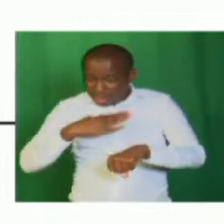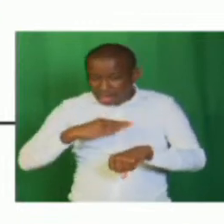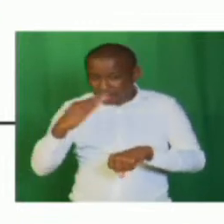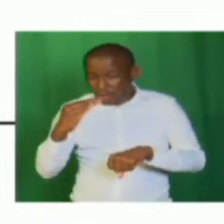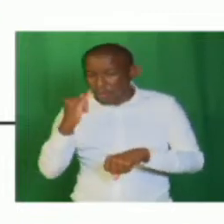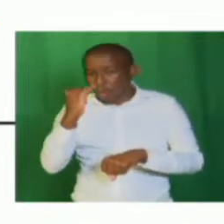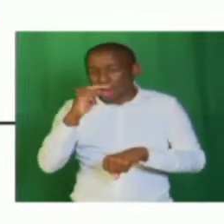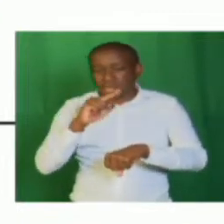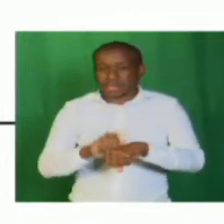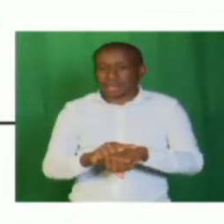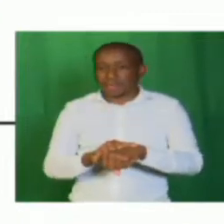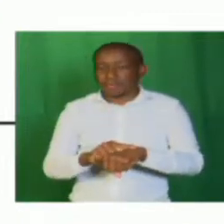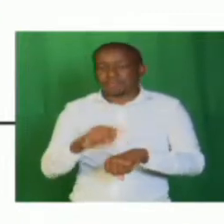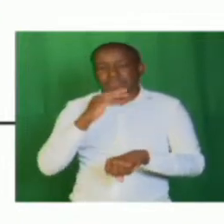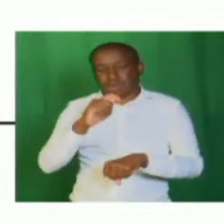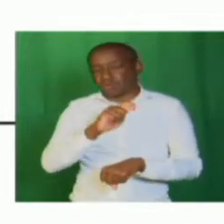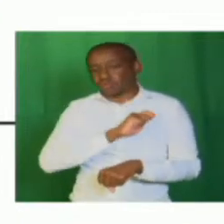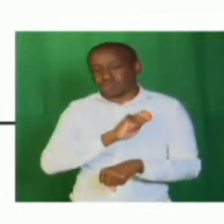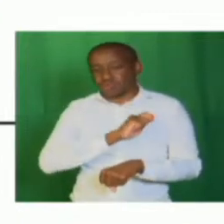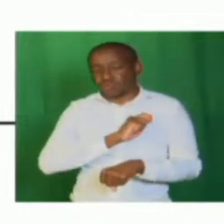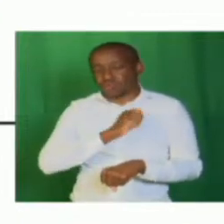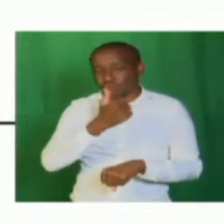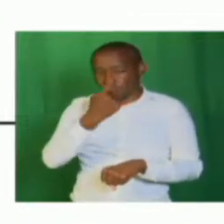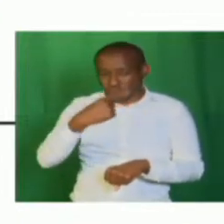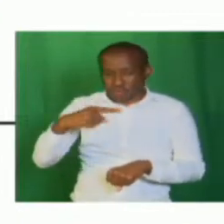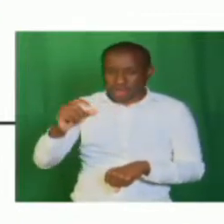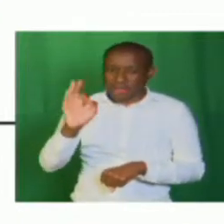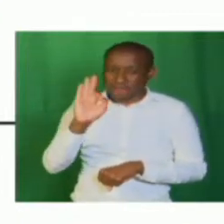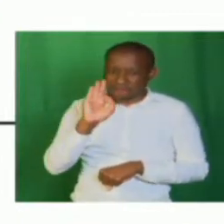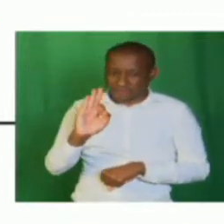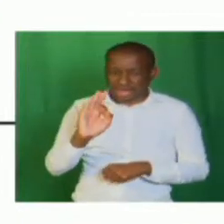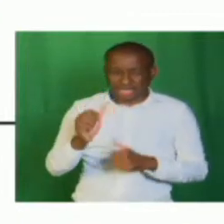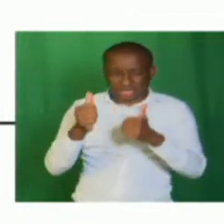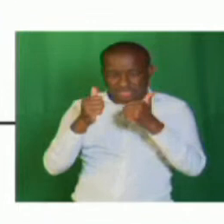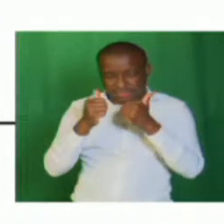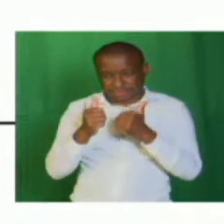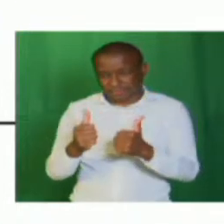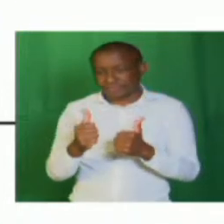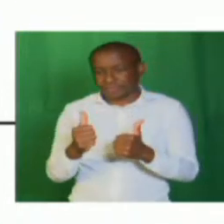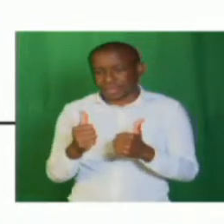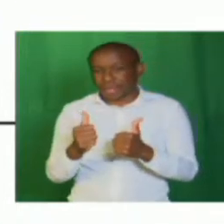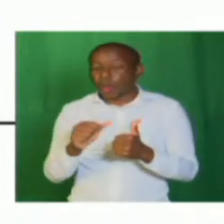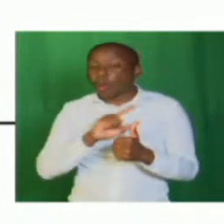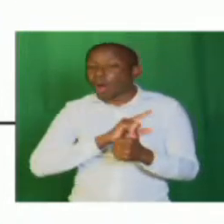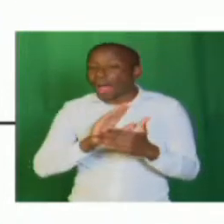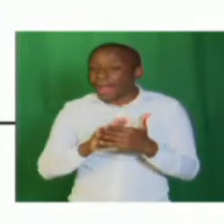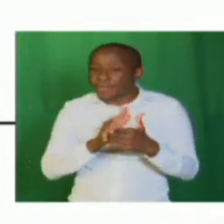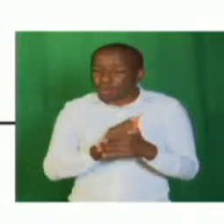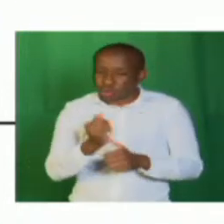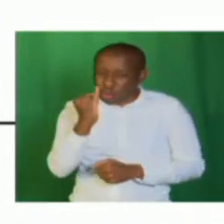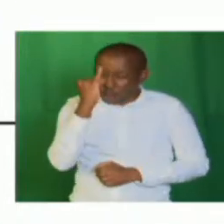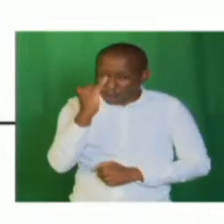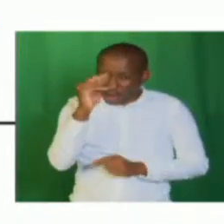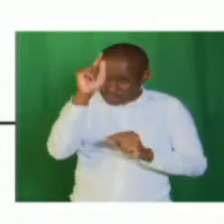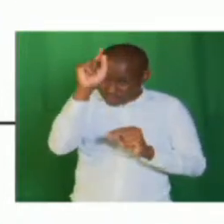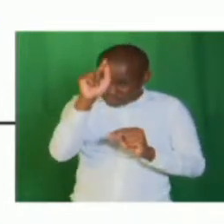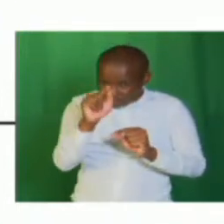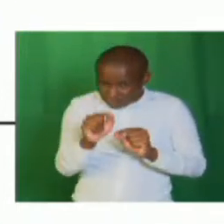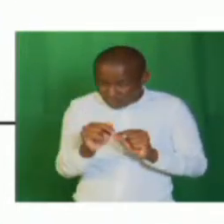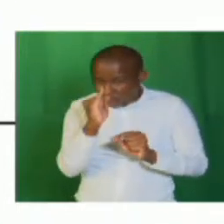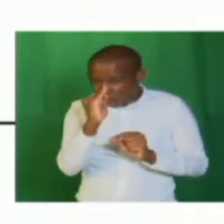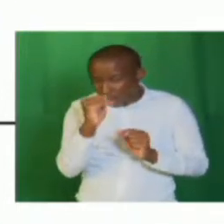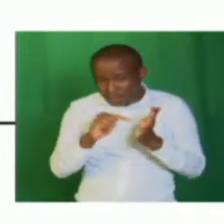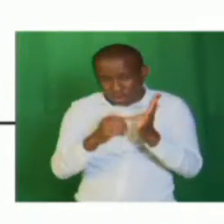point. Hence, then we can say this is a function because one vertical line does not cut in more than one